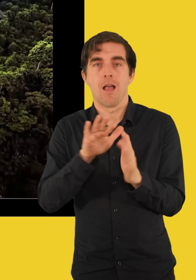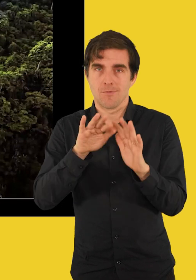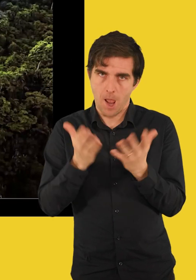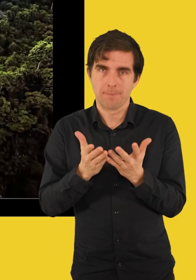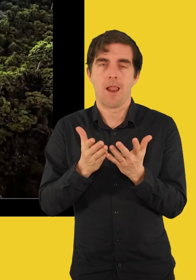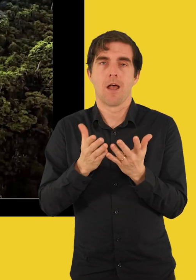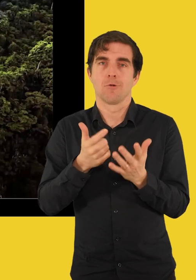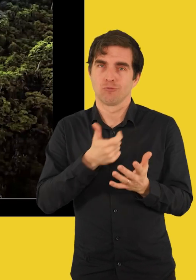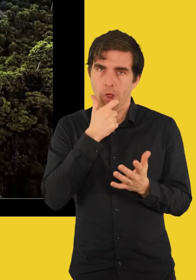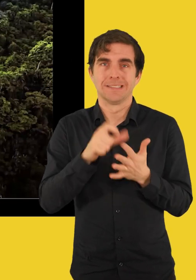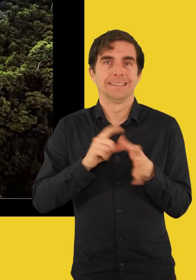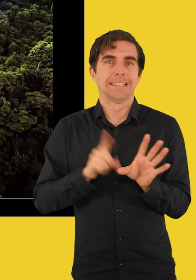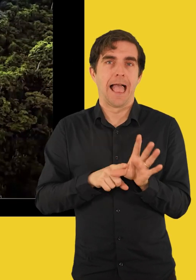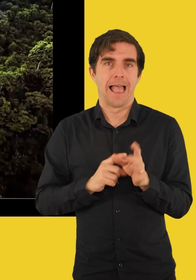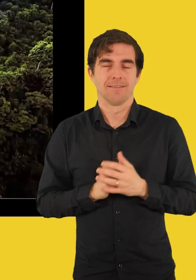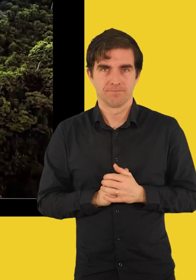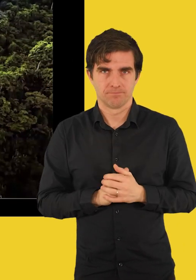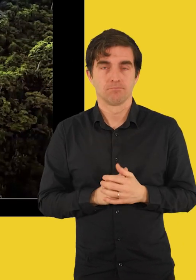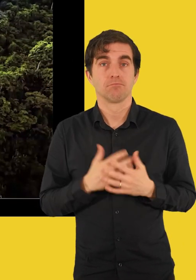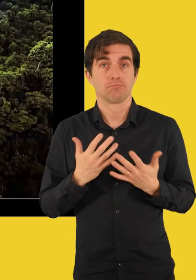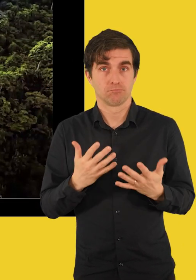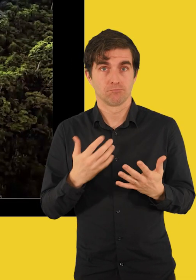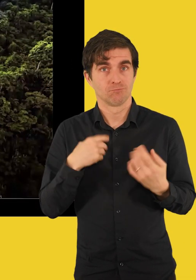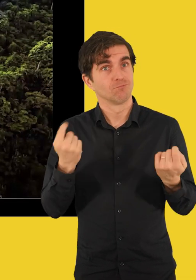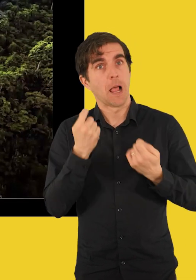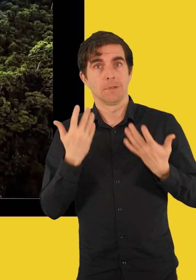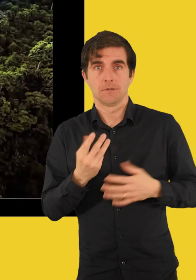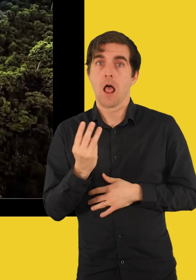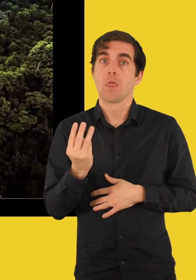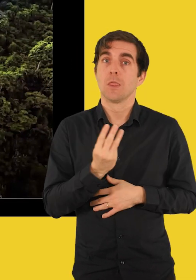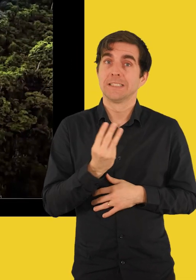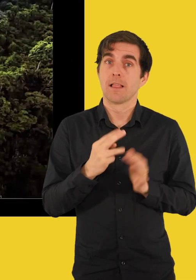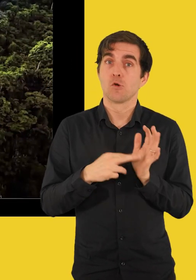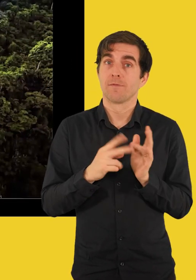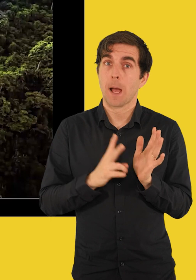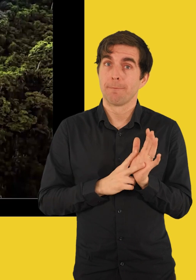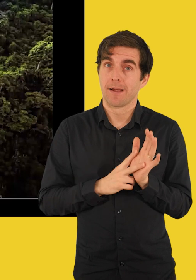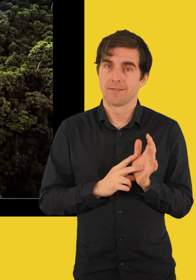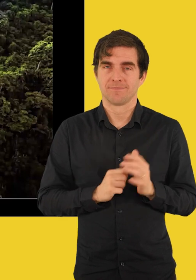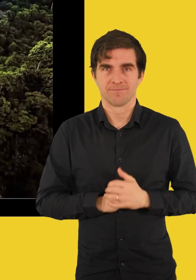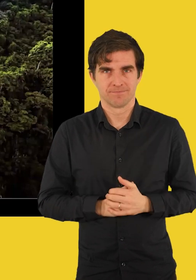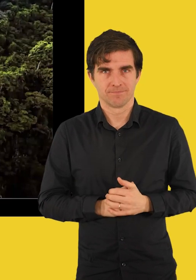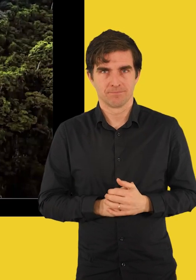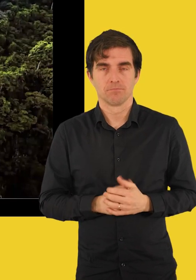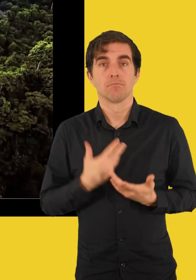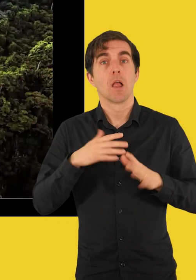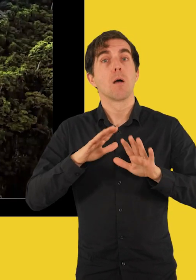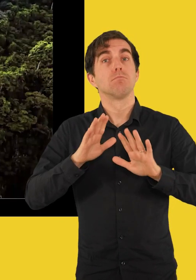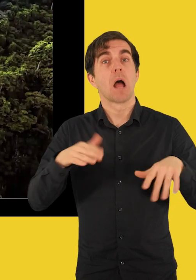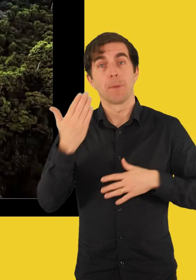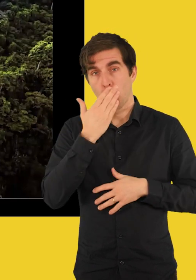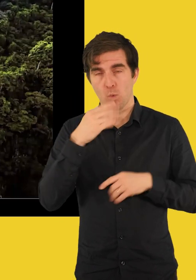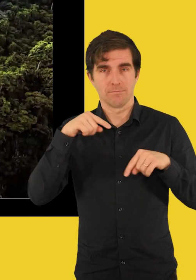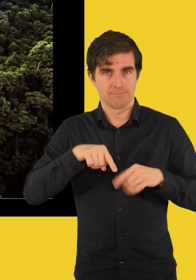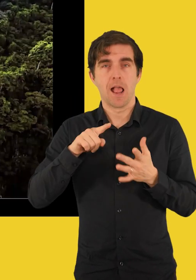everybody a happy Global Doughnut Days. And we will be celebrating on the 13th of November with